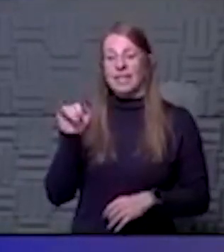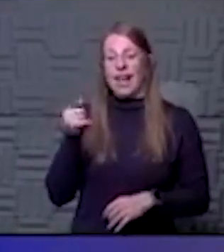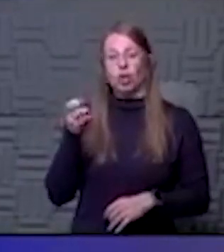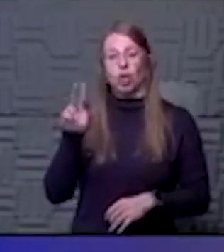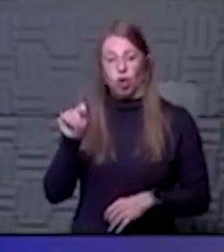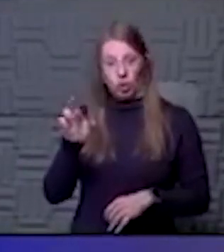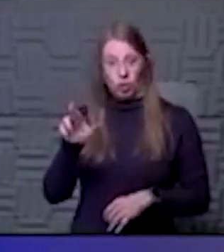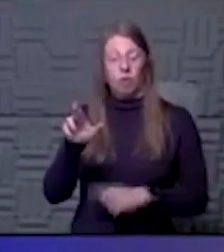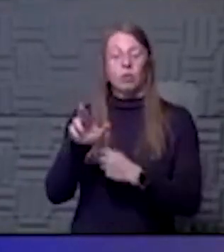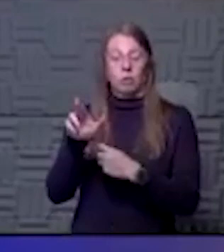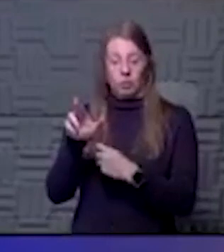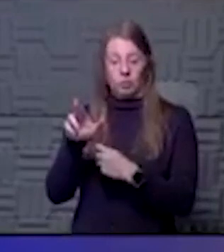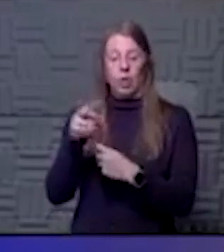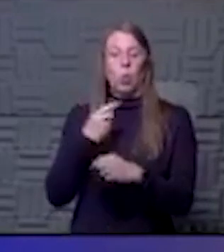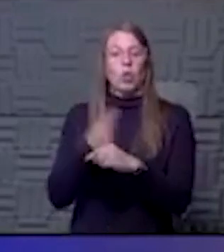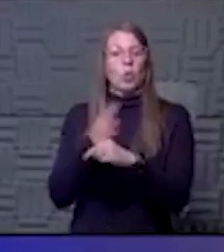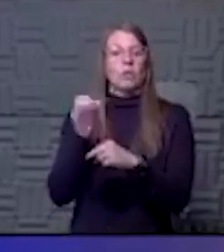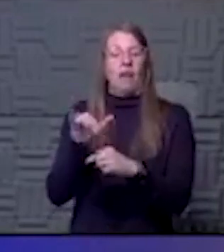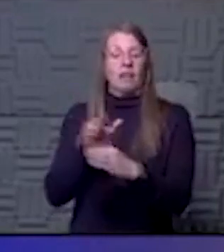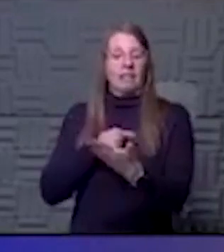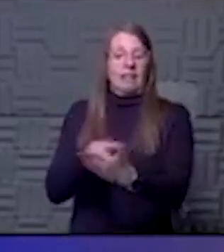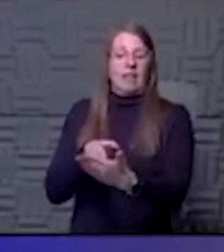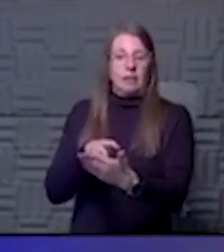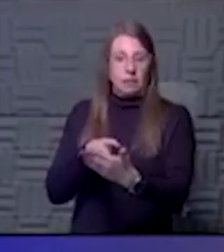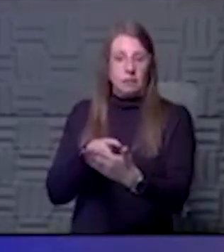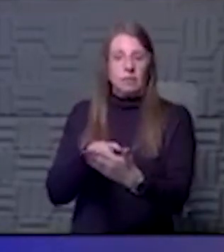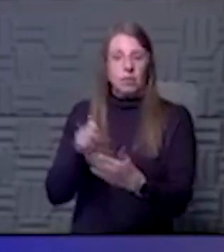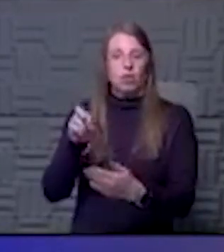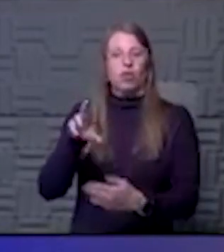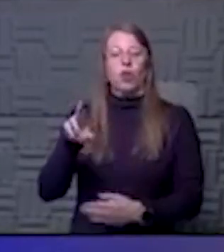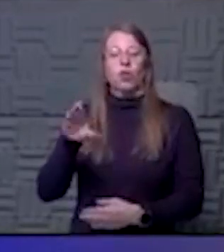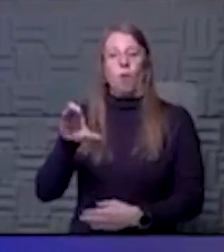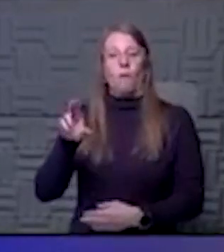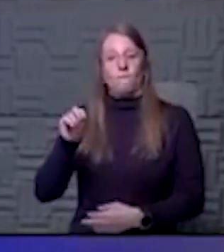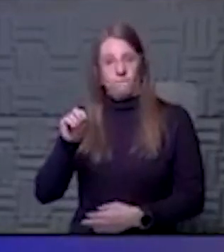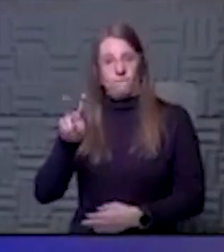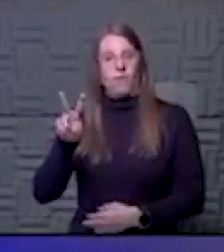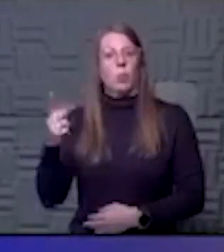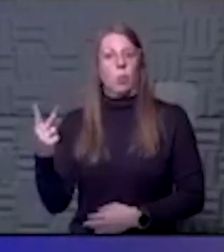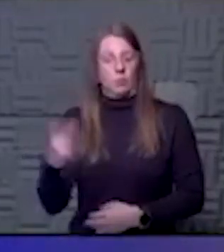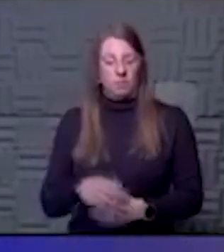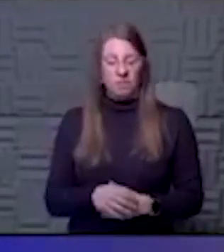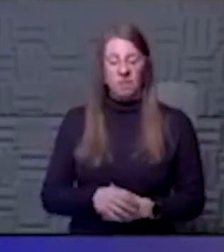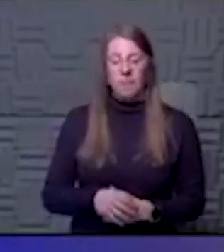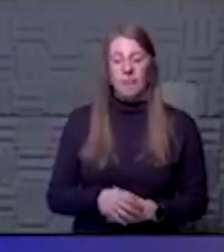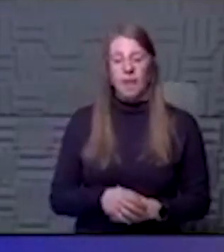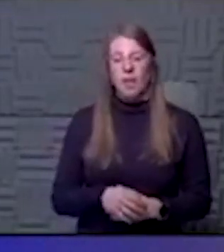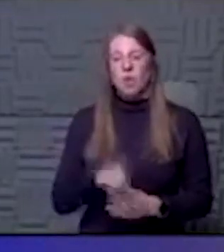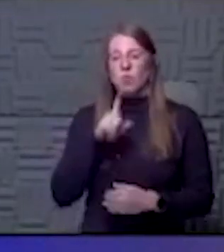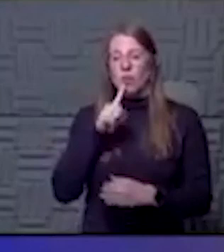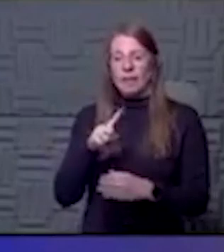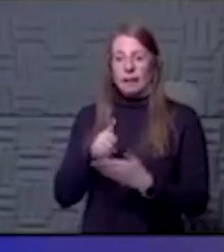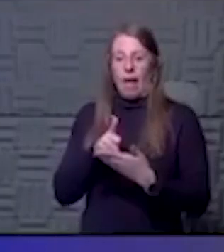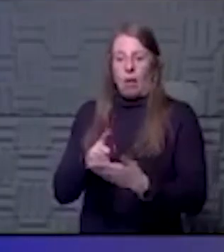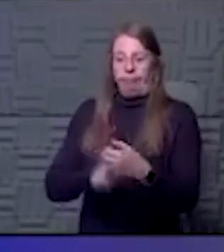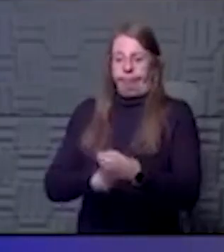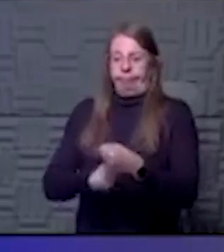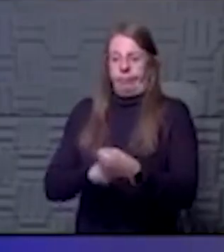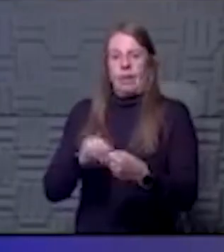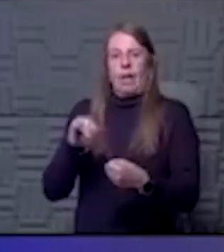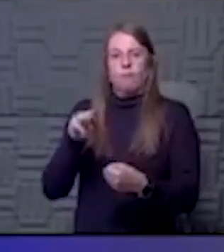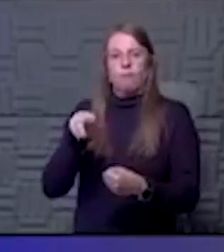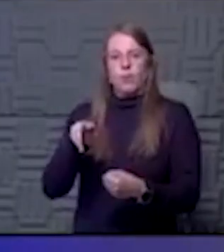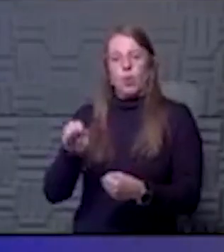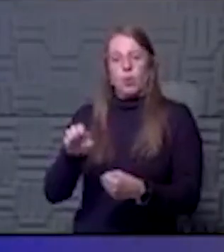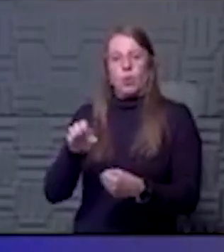the neutralizing antibody titer against SARS-CoV-2 as kind of a proxy for the immune response. Now, certainly within that,